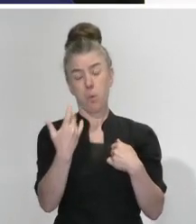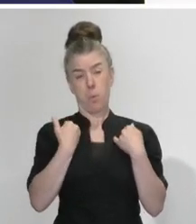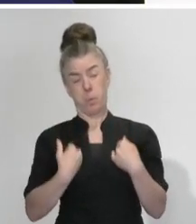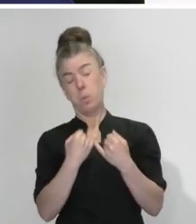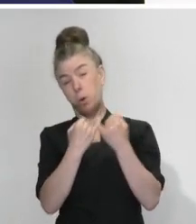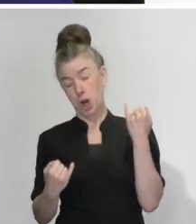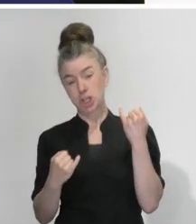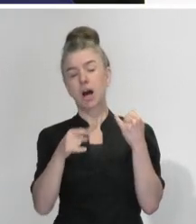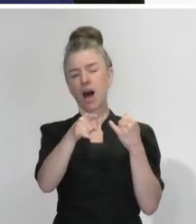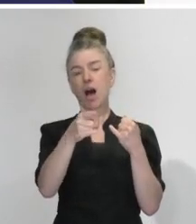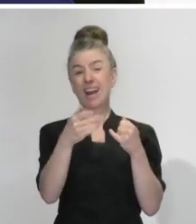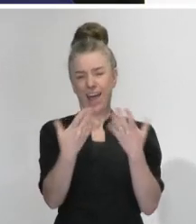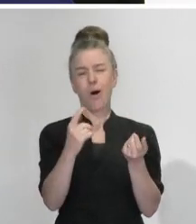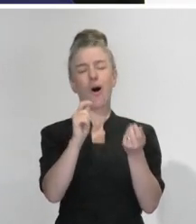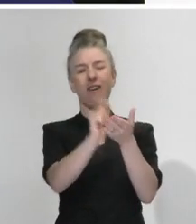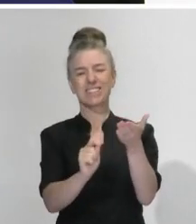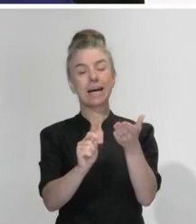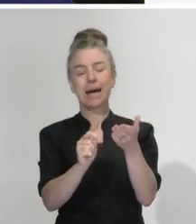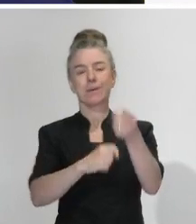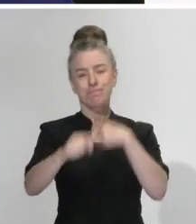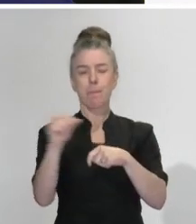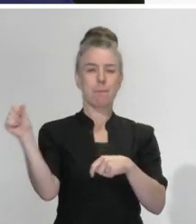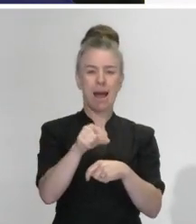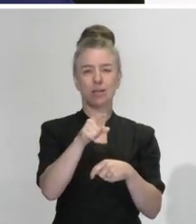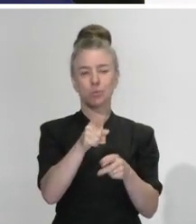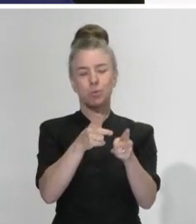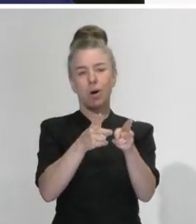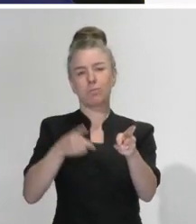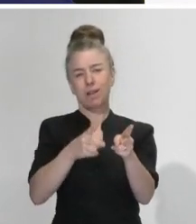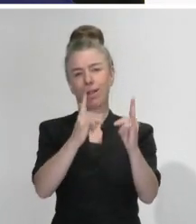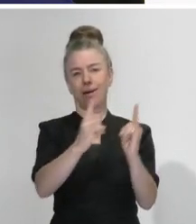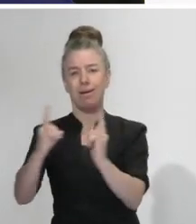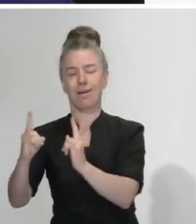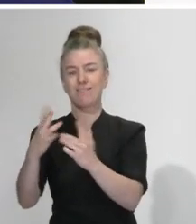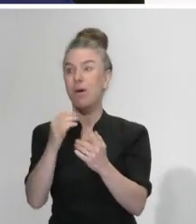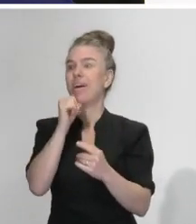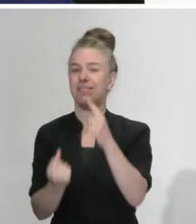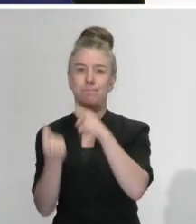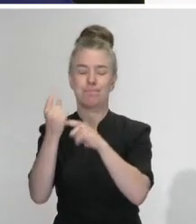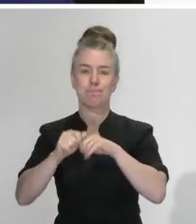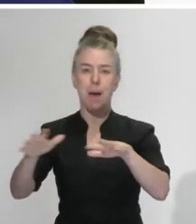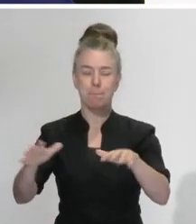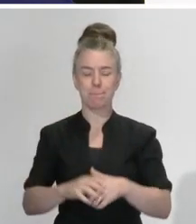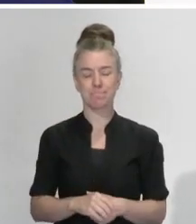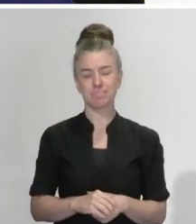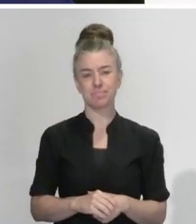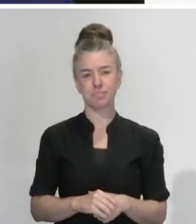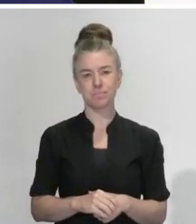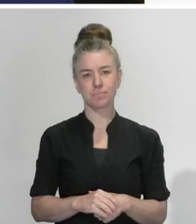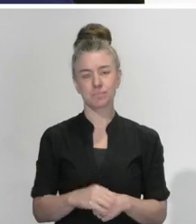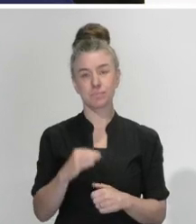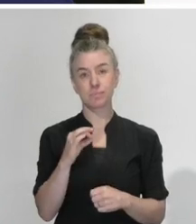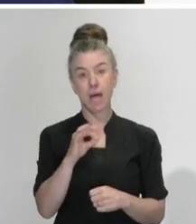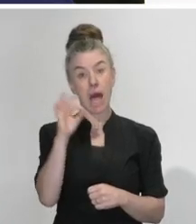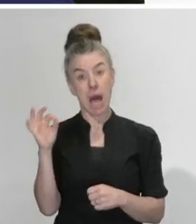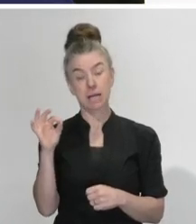needed. So we would use that, and of course we also have our private hospital facilities that we can call on. They would definitely be where we would go first. Some of the other things